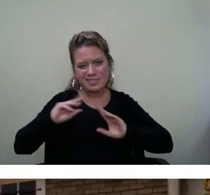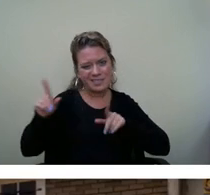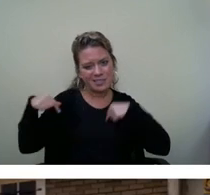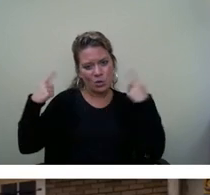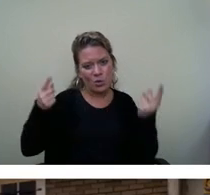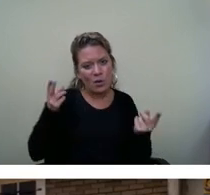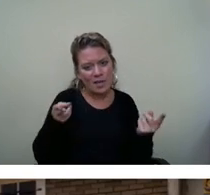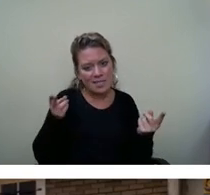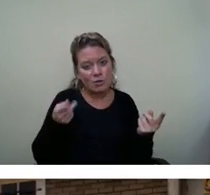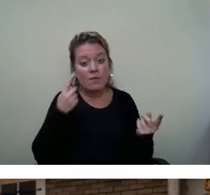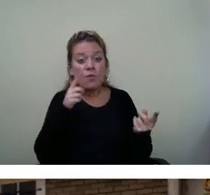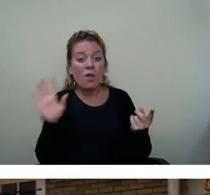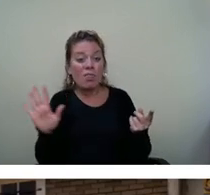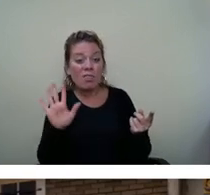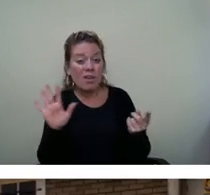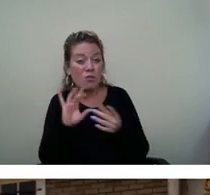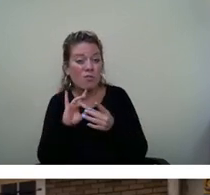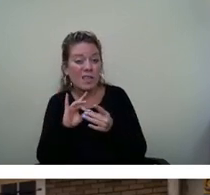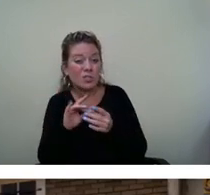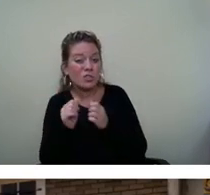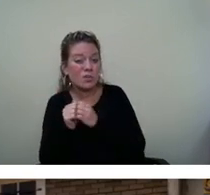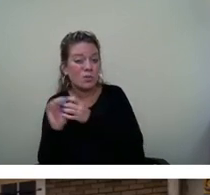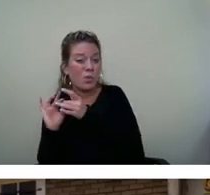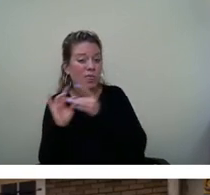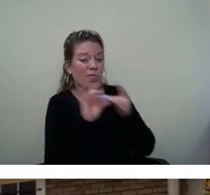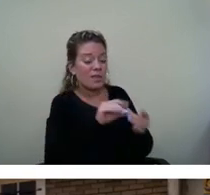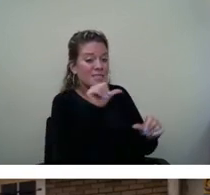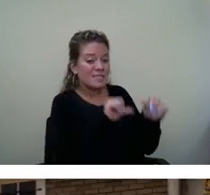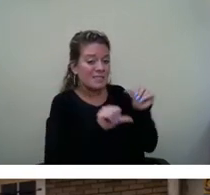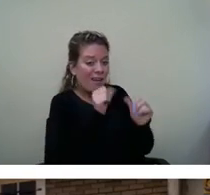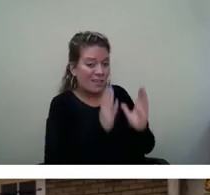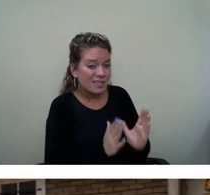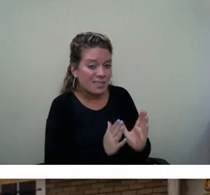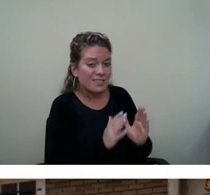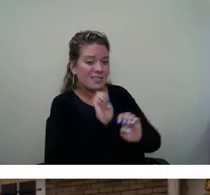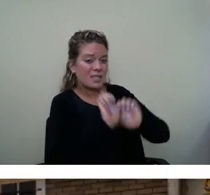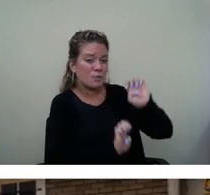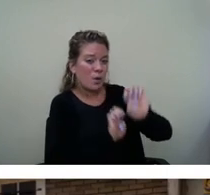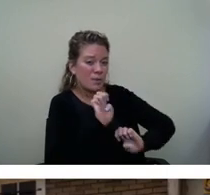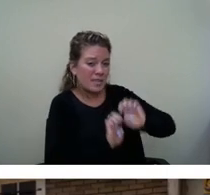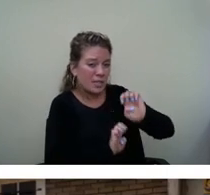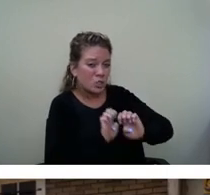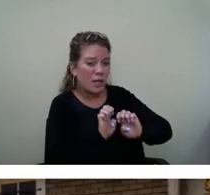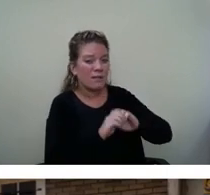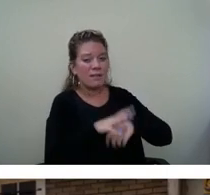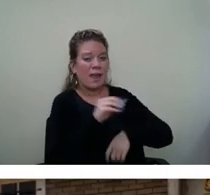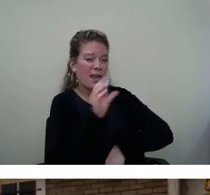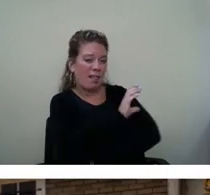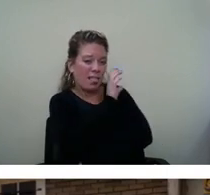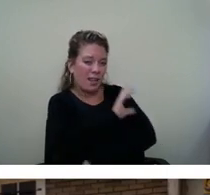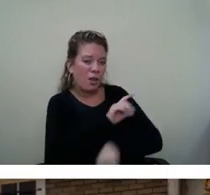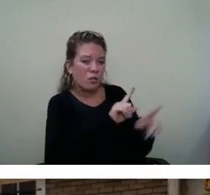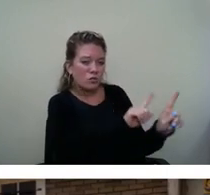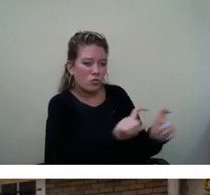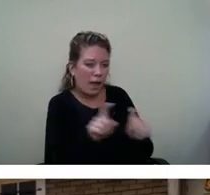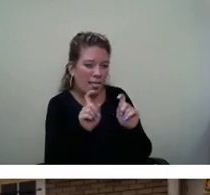comes to their relationship with scientists, scientific experimentation, and clinical trials,